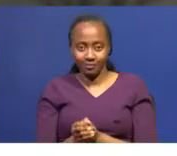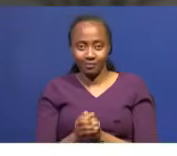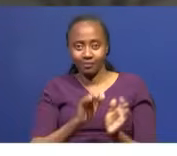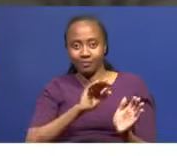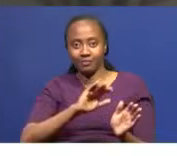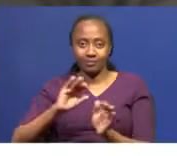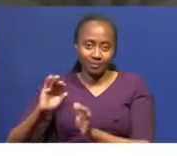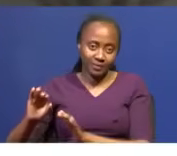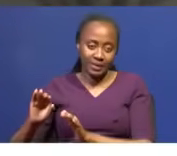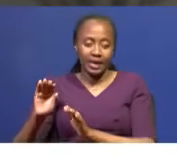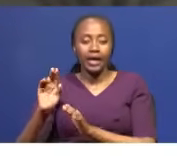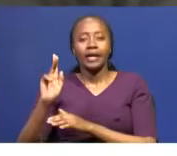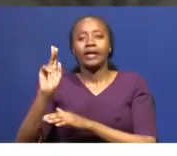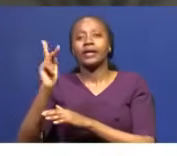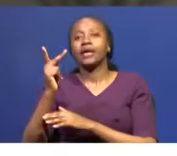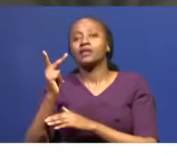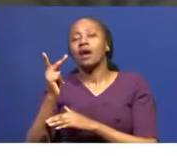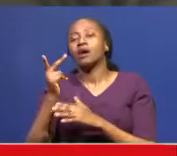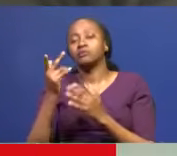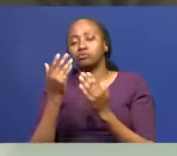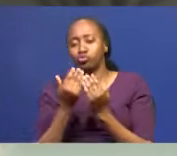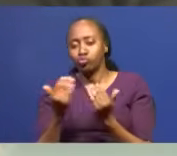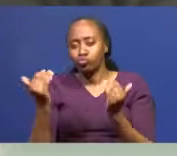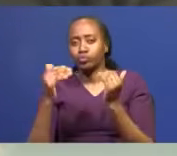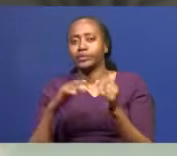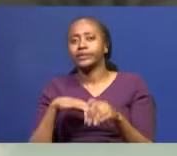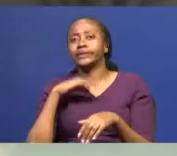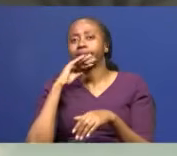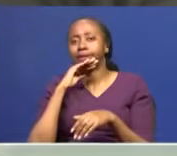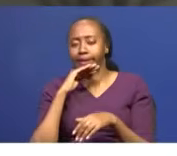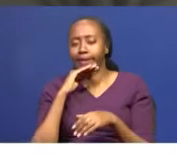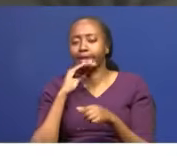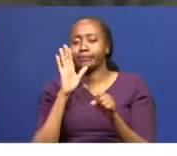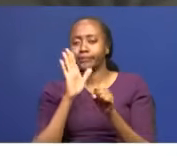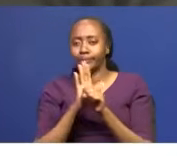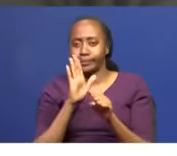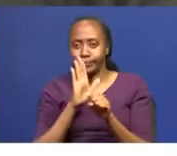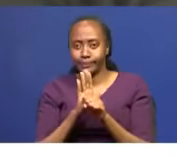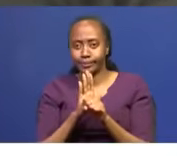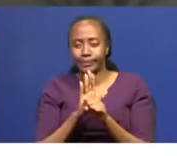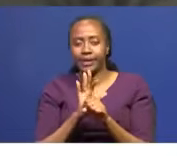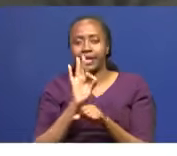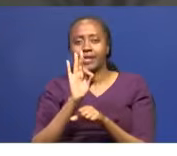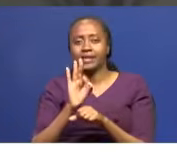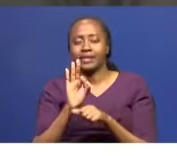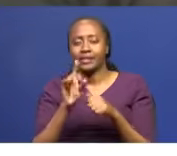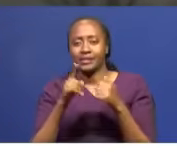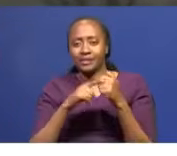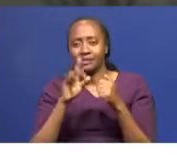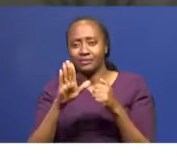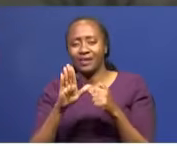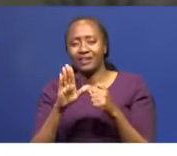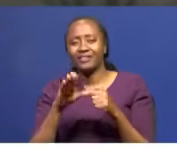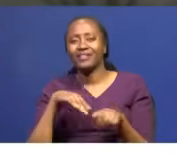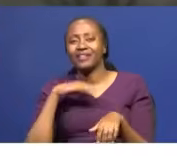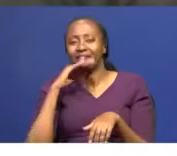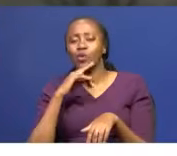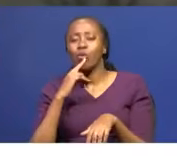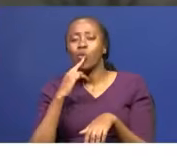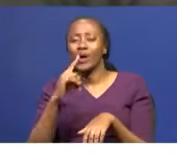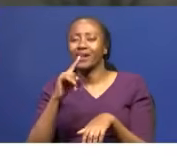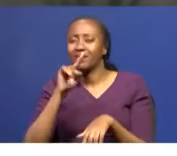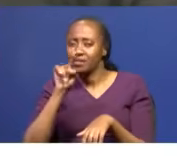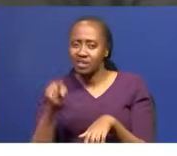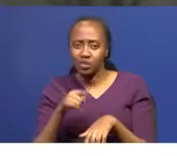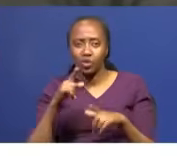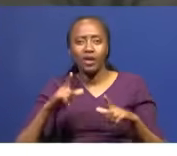Kenya's maternal death ratio stands at 355 deaths for every 100,000 live